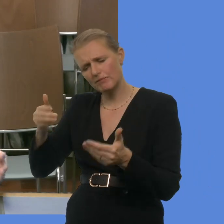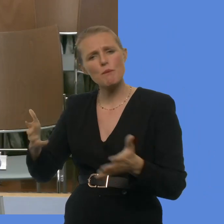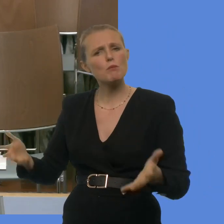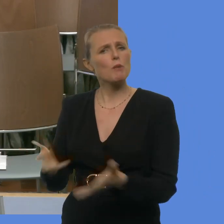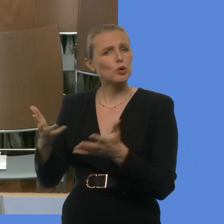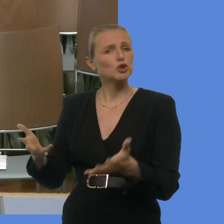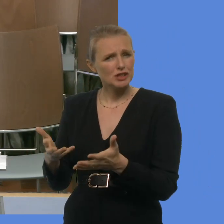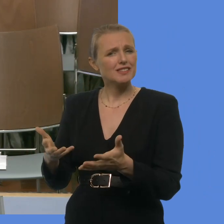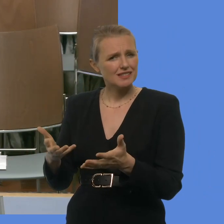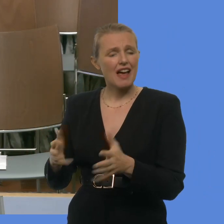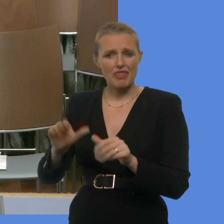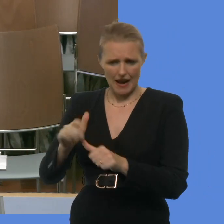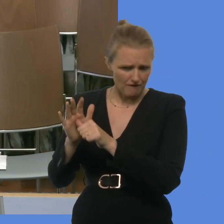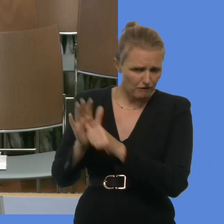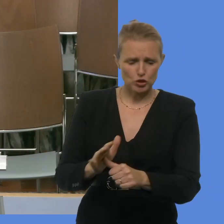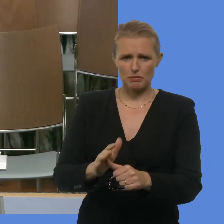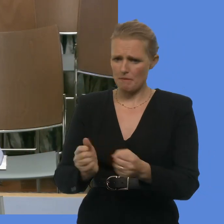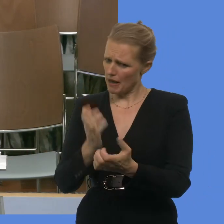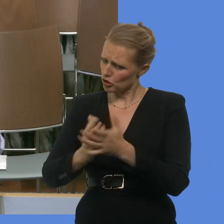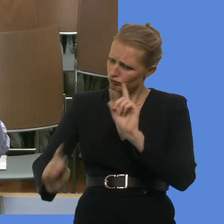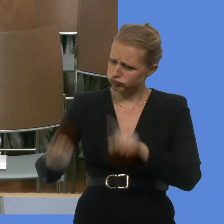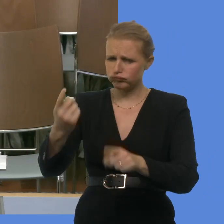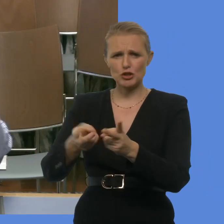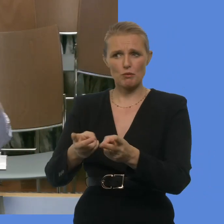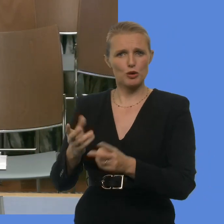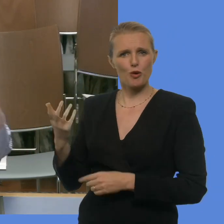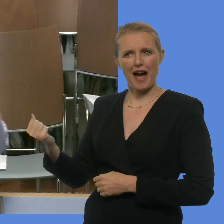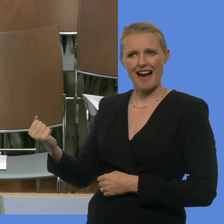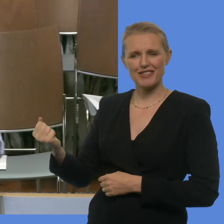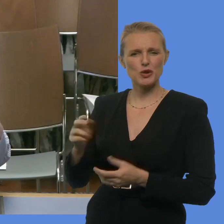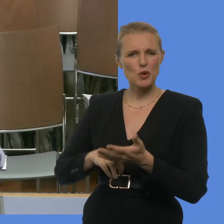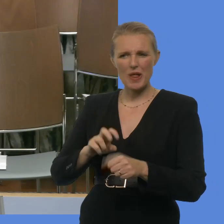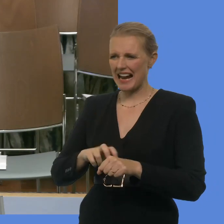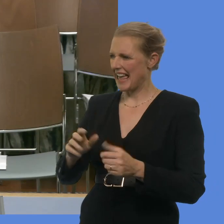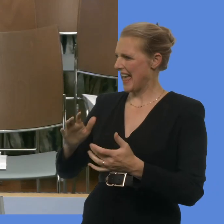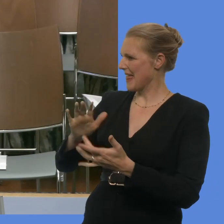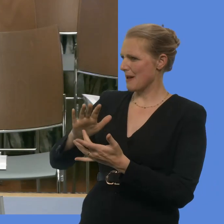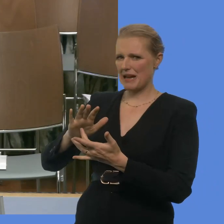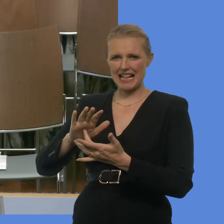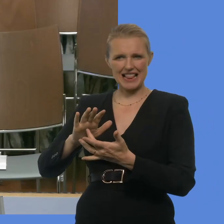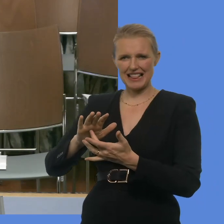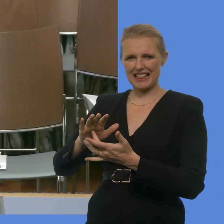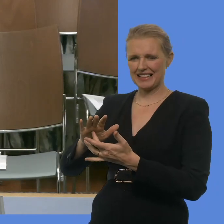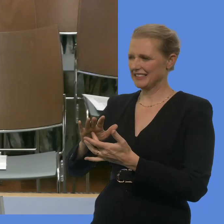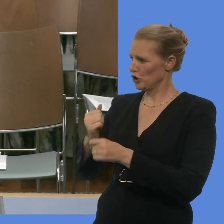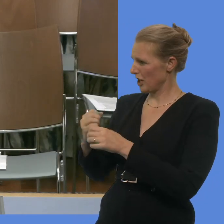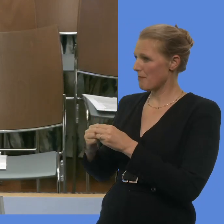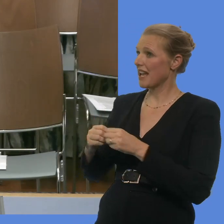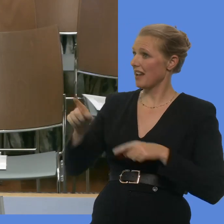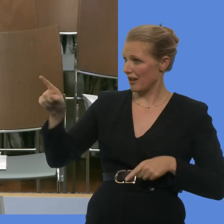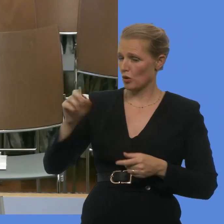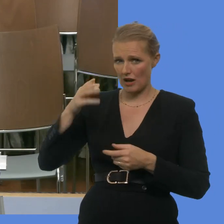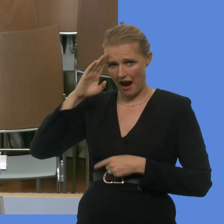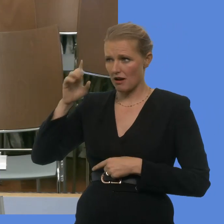promotion than enforceability of accessibility rights. So the Northern Ireland sort of sits in the middle between those examples. So